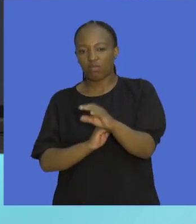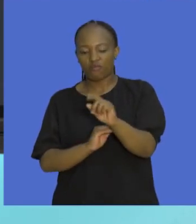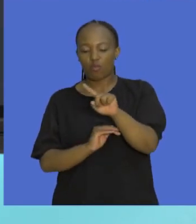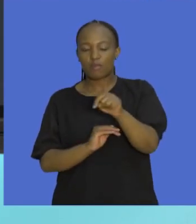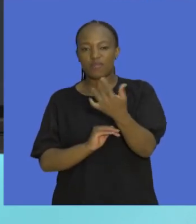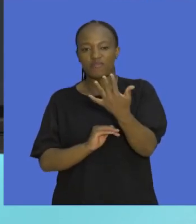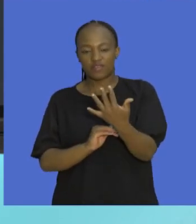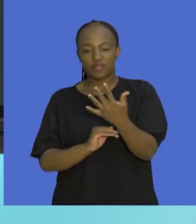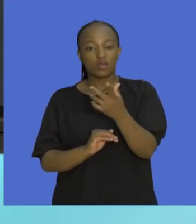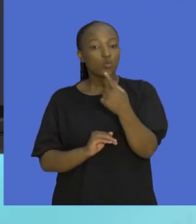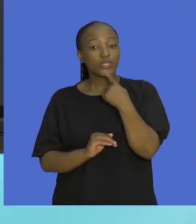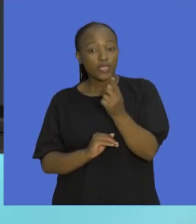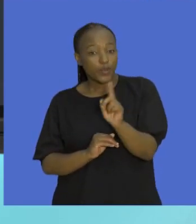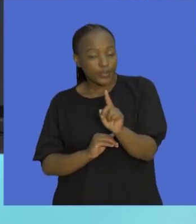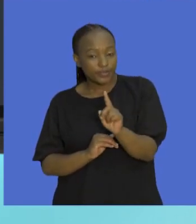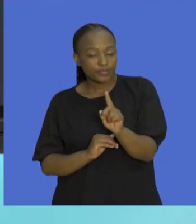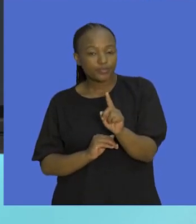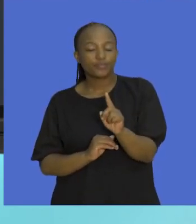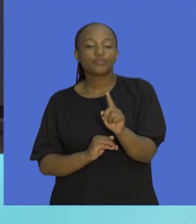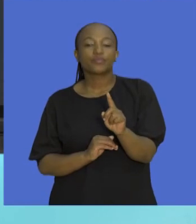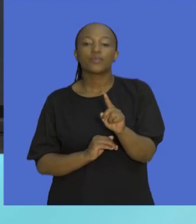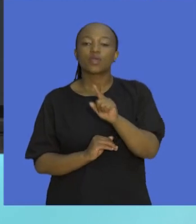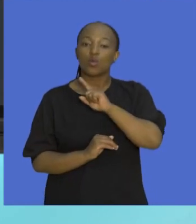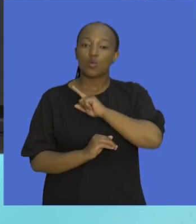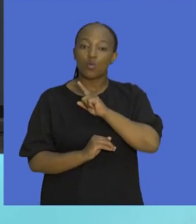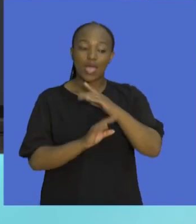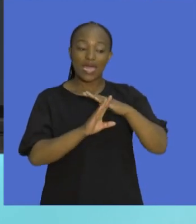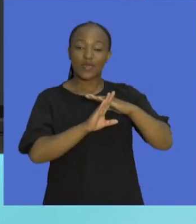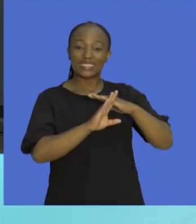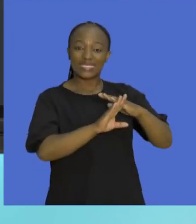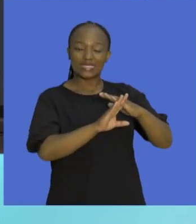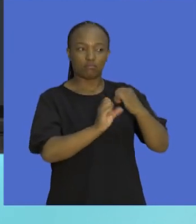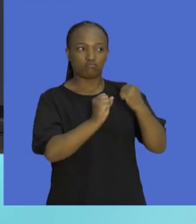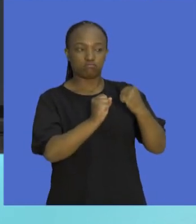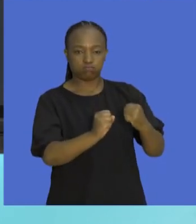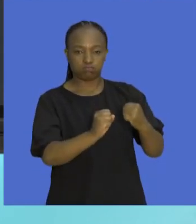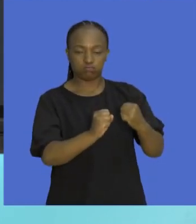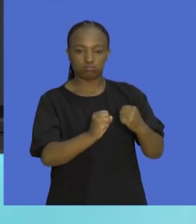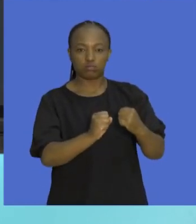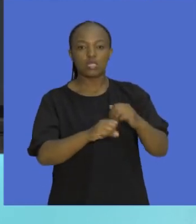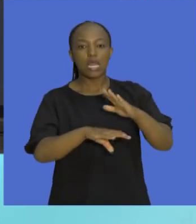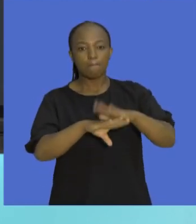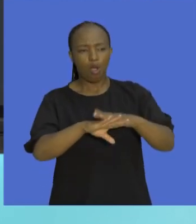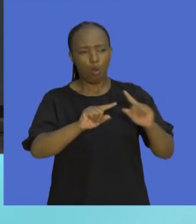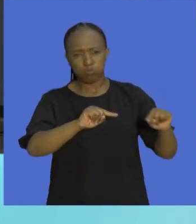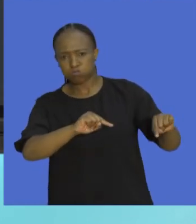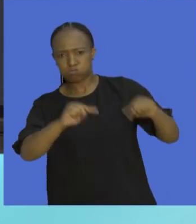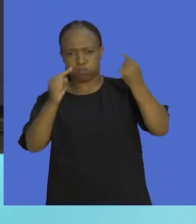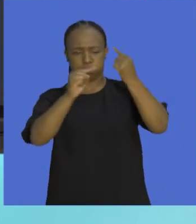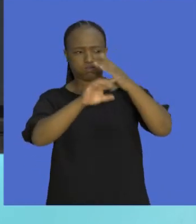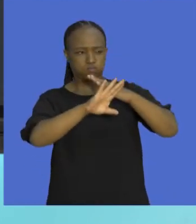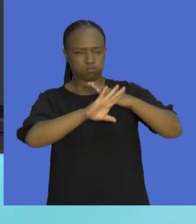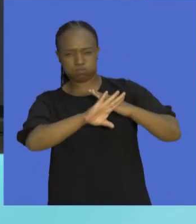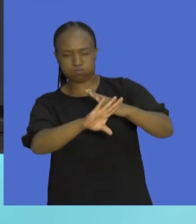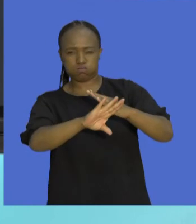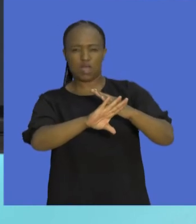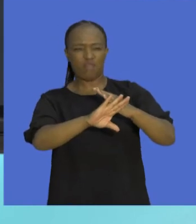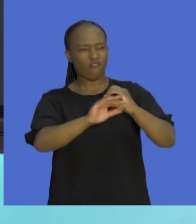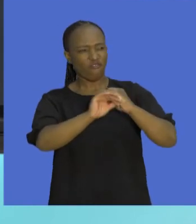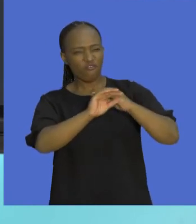current, which is 1.5. So in short, what are we saying? The greater the resistance, the greater the